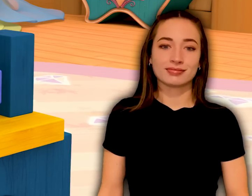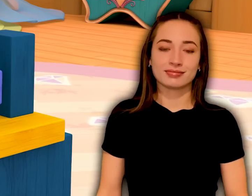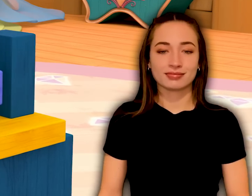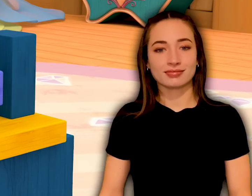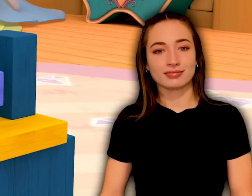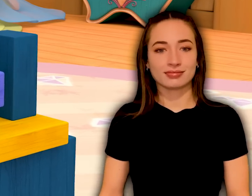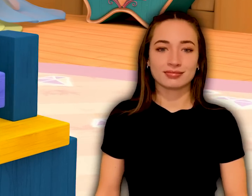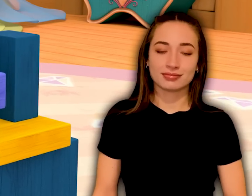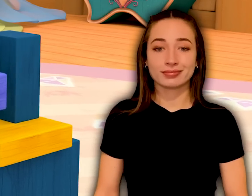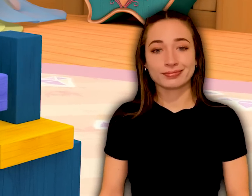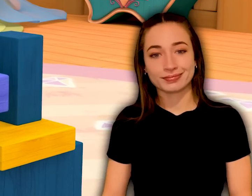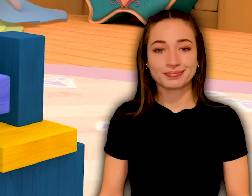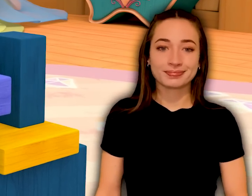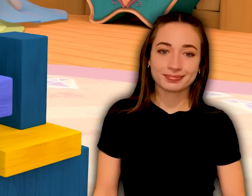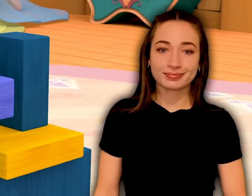down